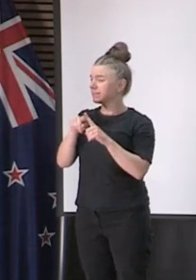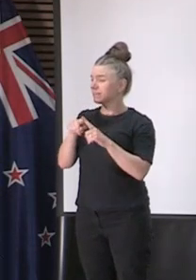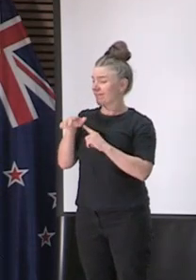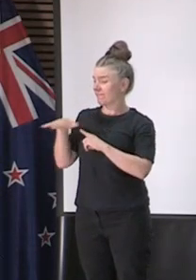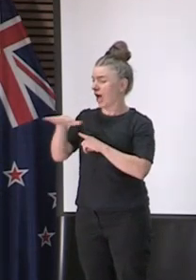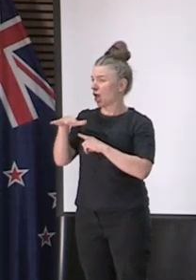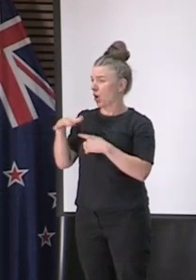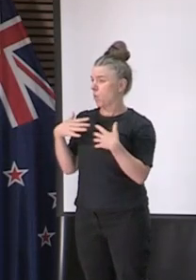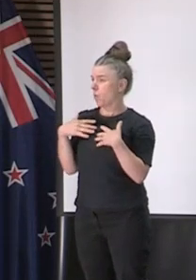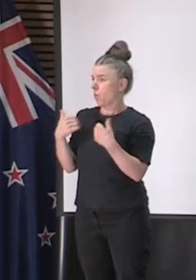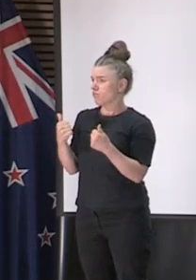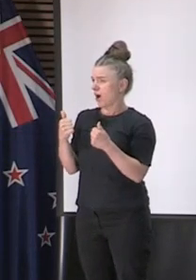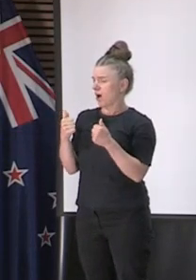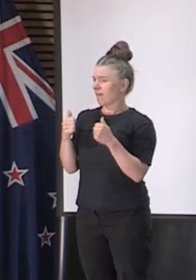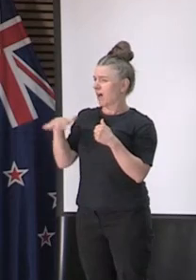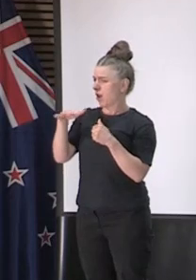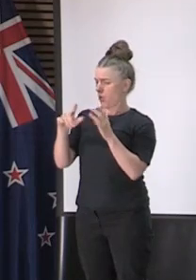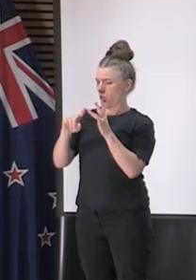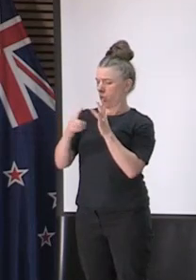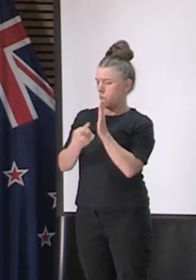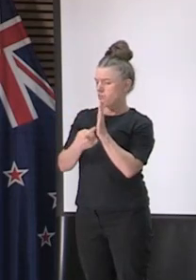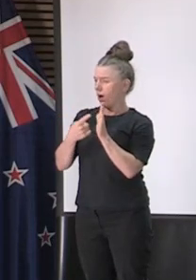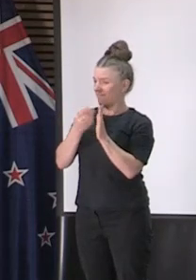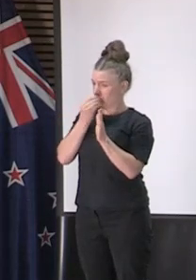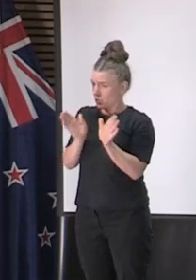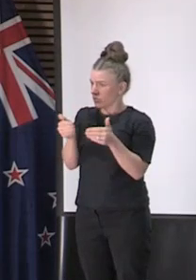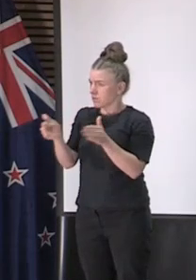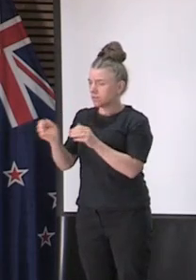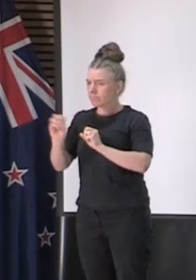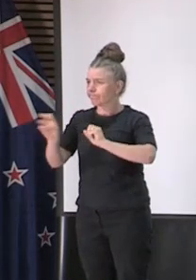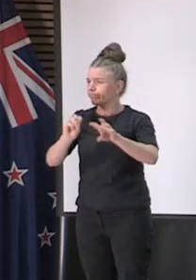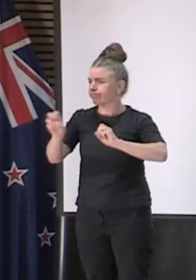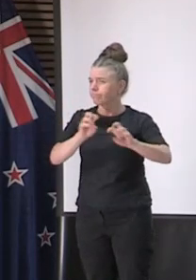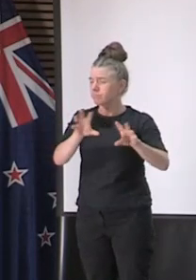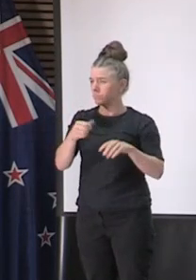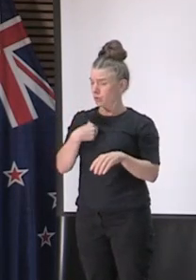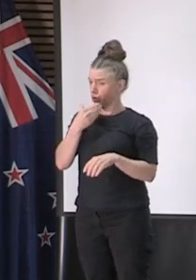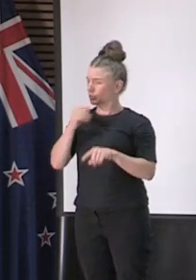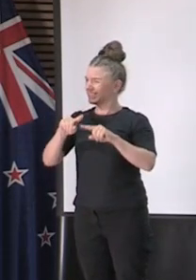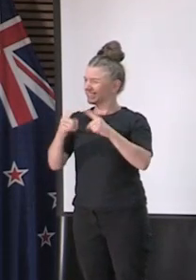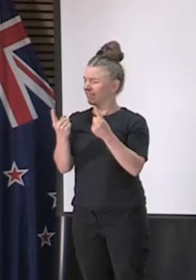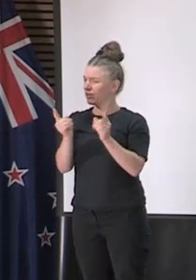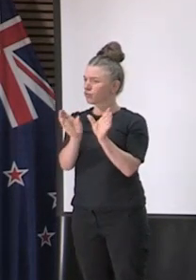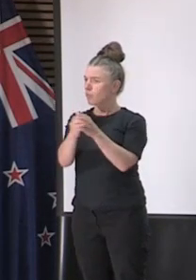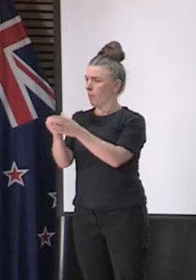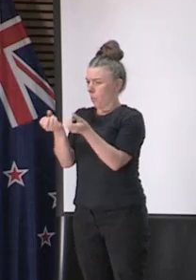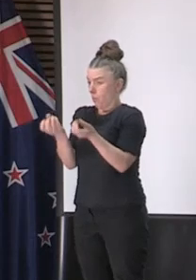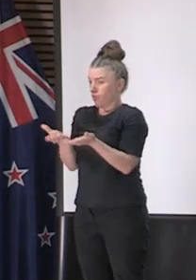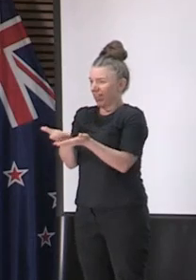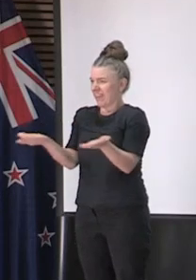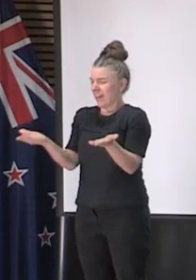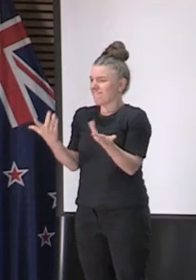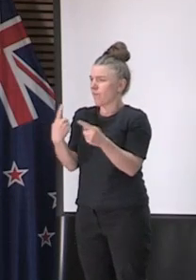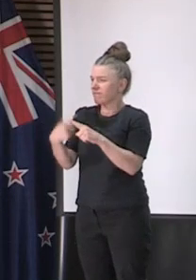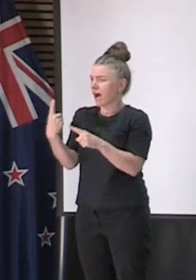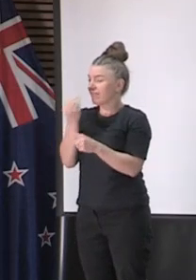delivering packs to families as well. So we were really looking to mobilise those support networks that could get food out the fastest